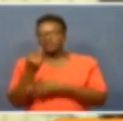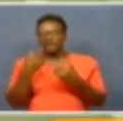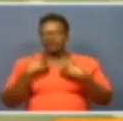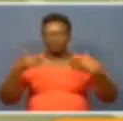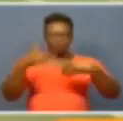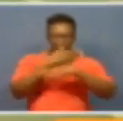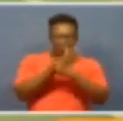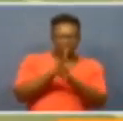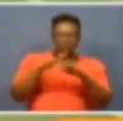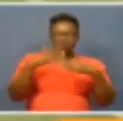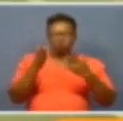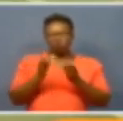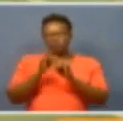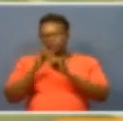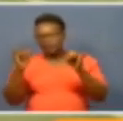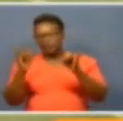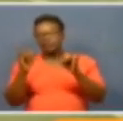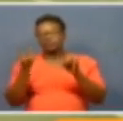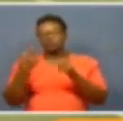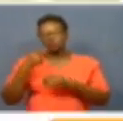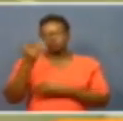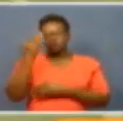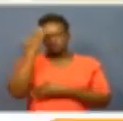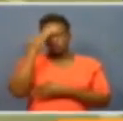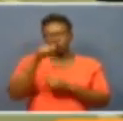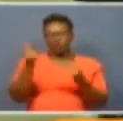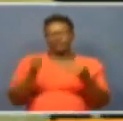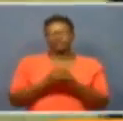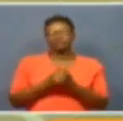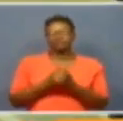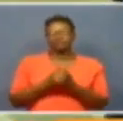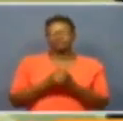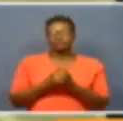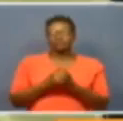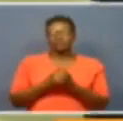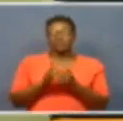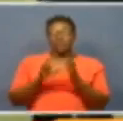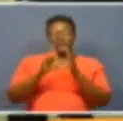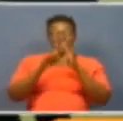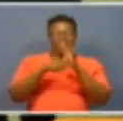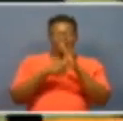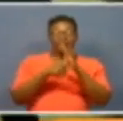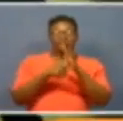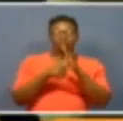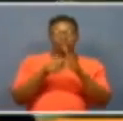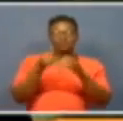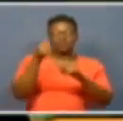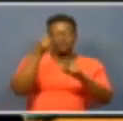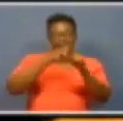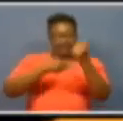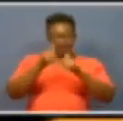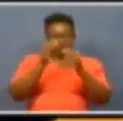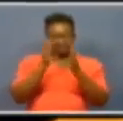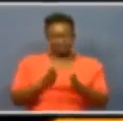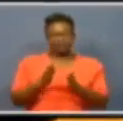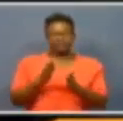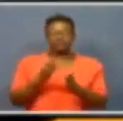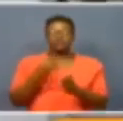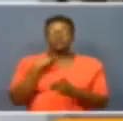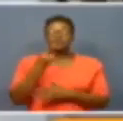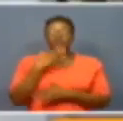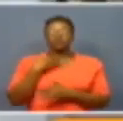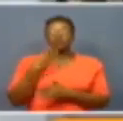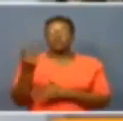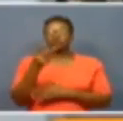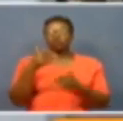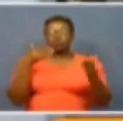see. Later today, activist Tokio Mtata filed a suit seeking to have the two commissioners barred from returning to office. And